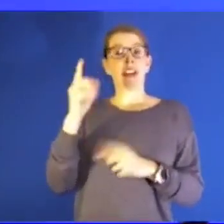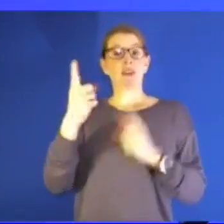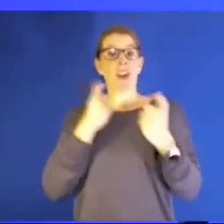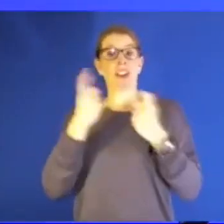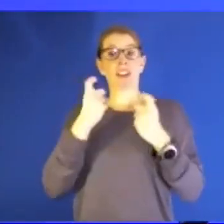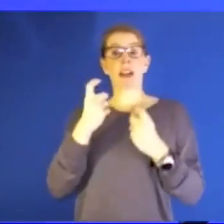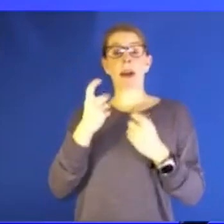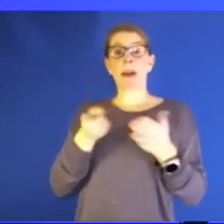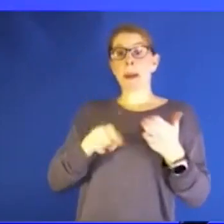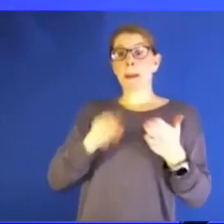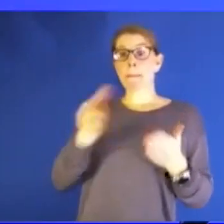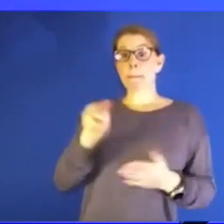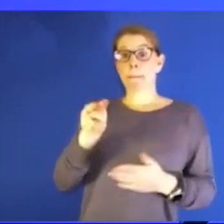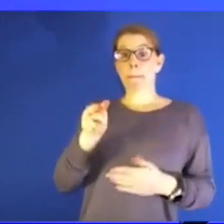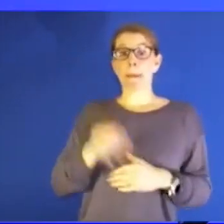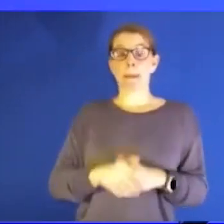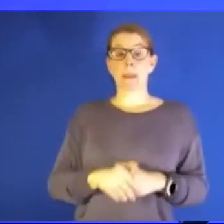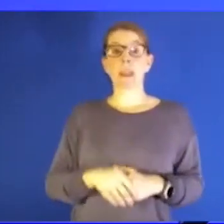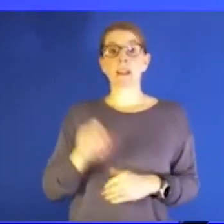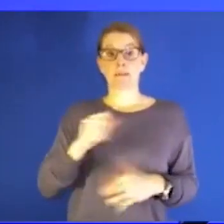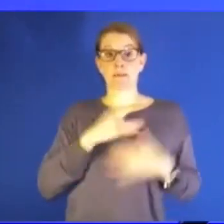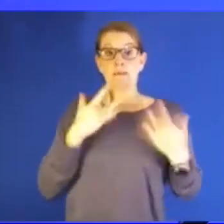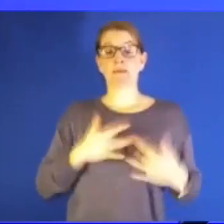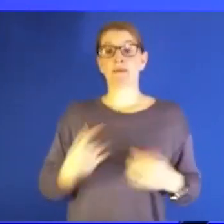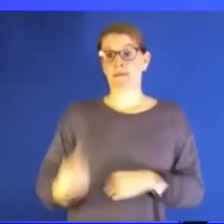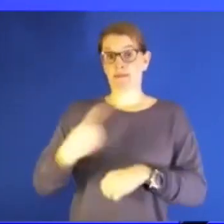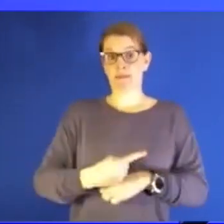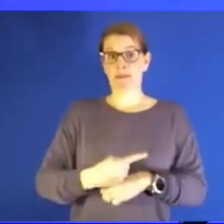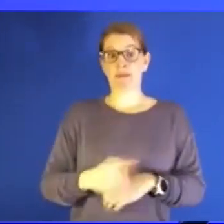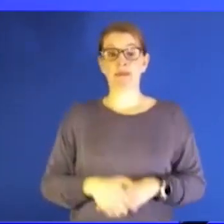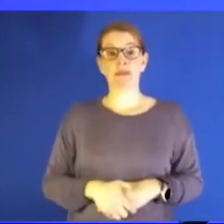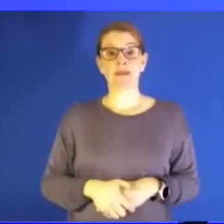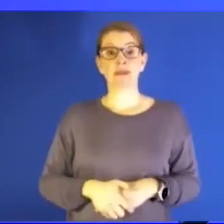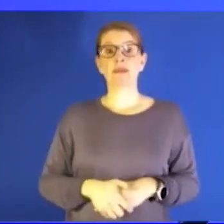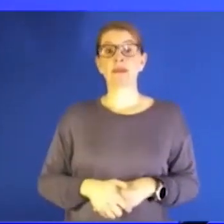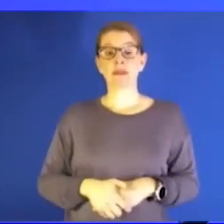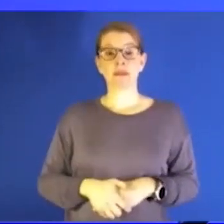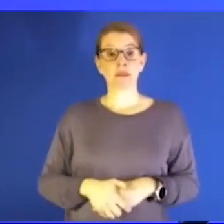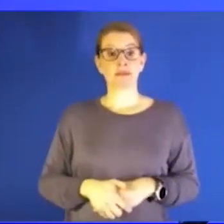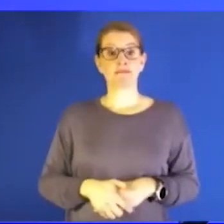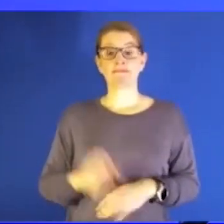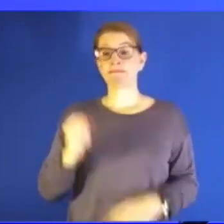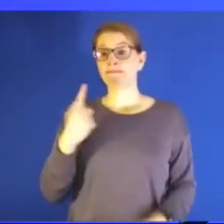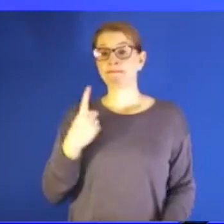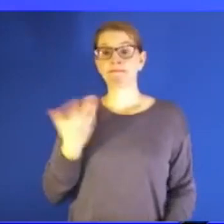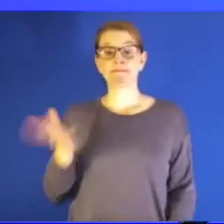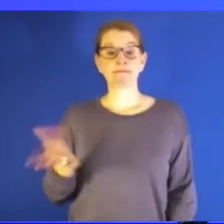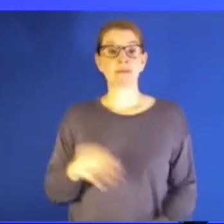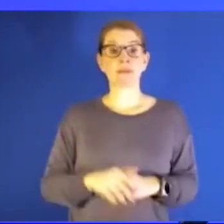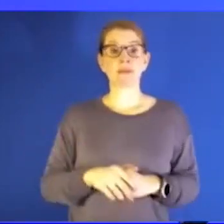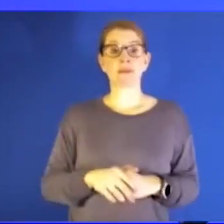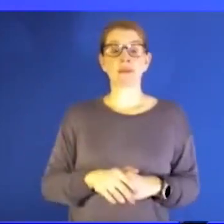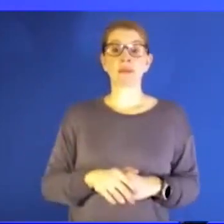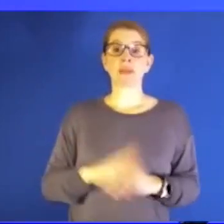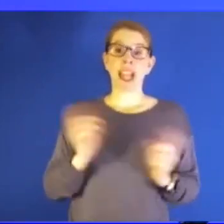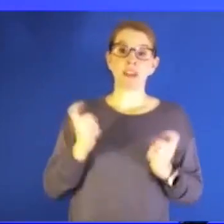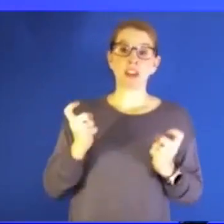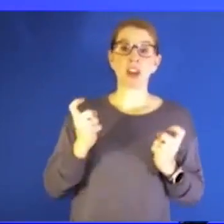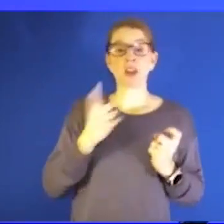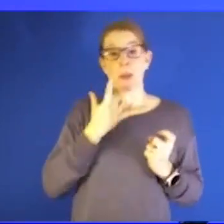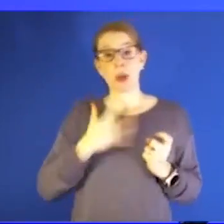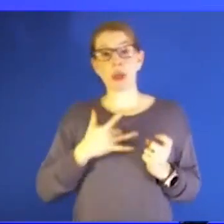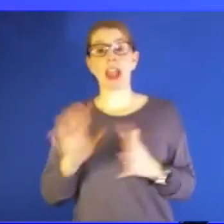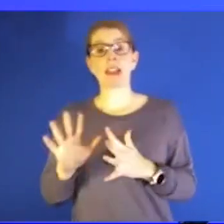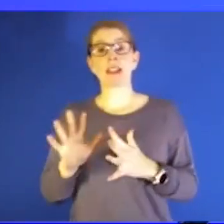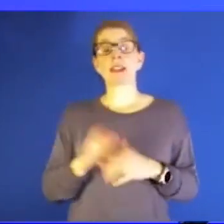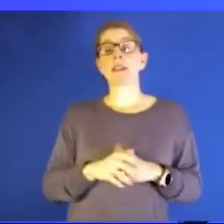Monday, it's Valentine's Day, and men seem to forget that, among other things like anniversaries and birthdays too. So the big question